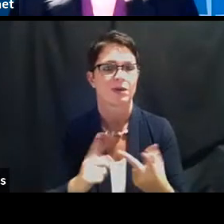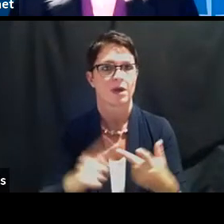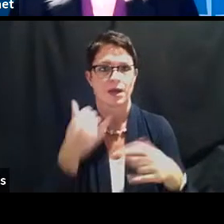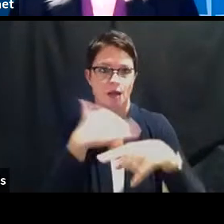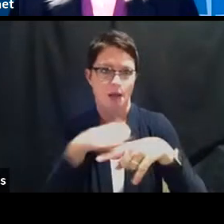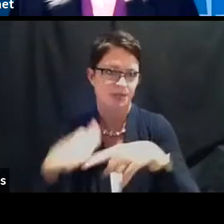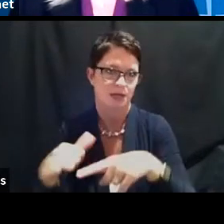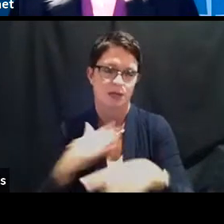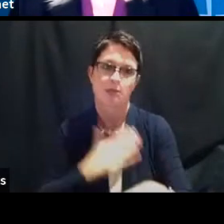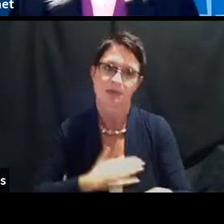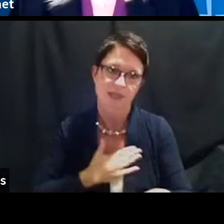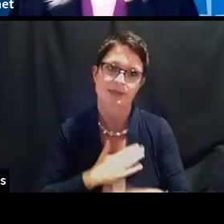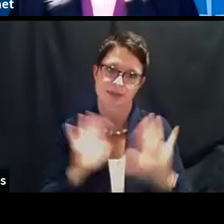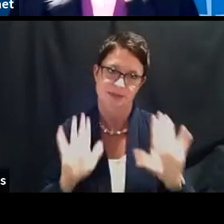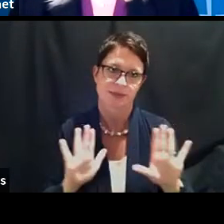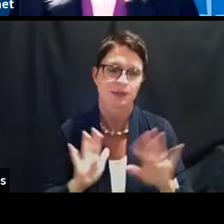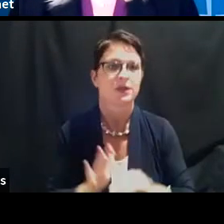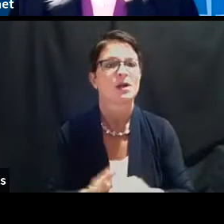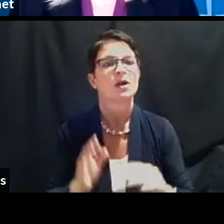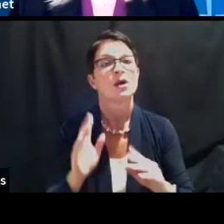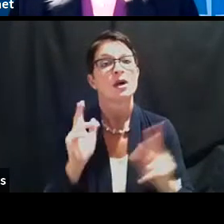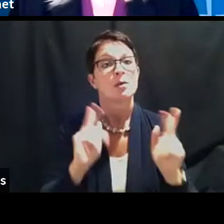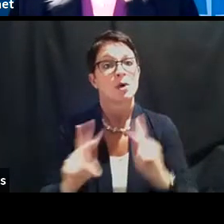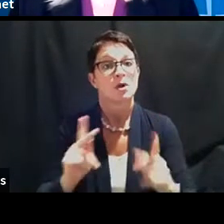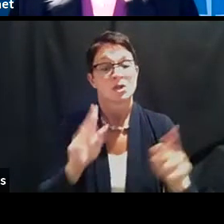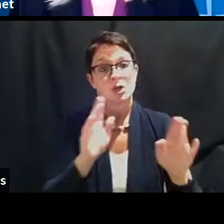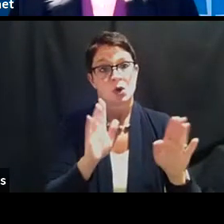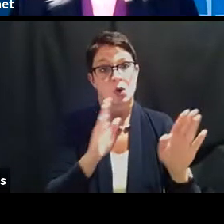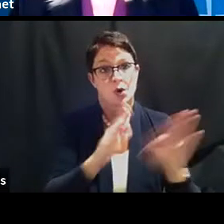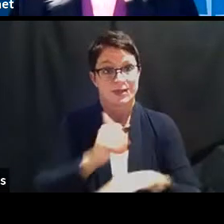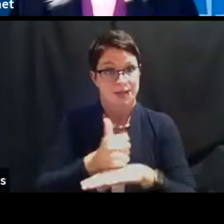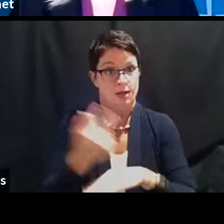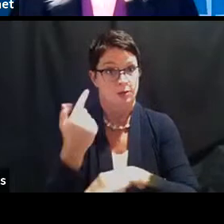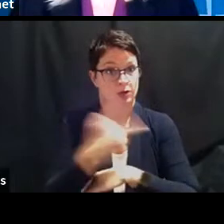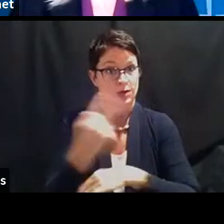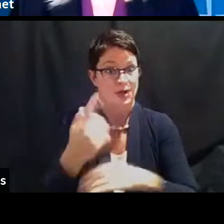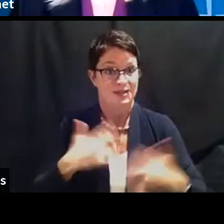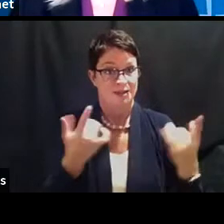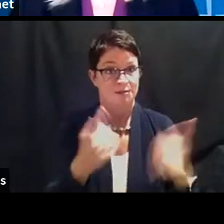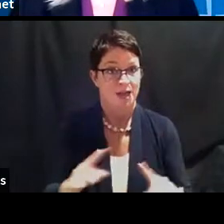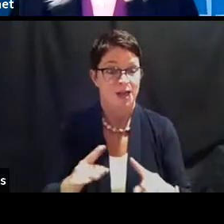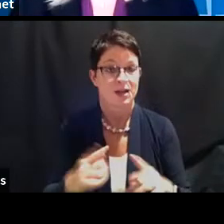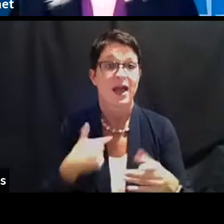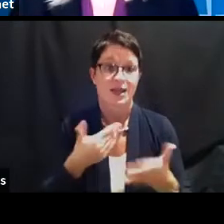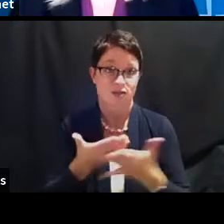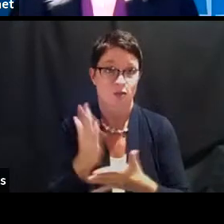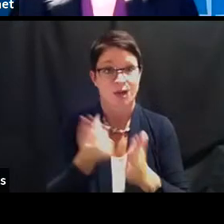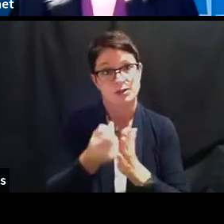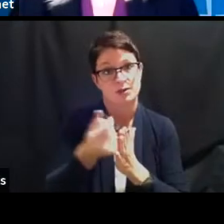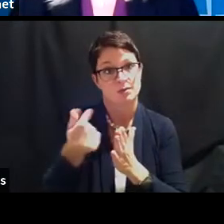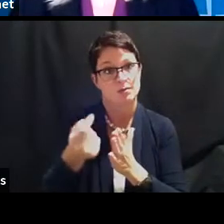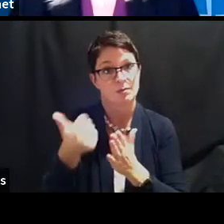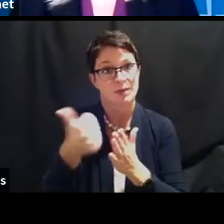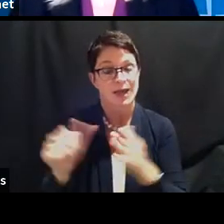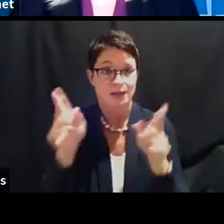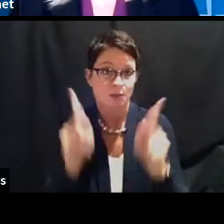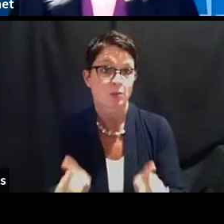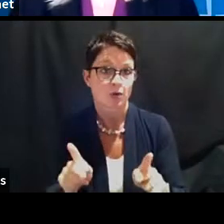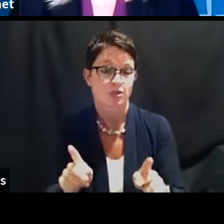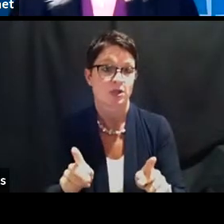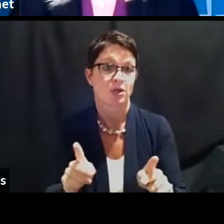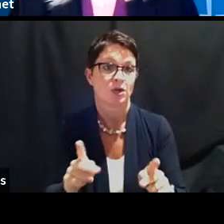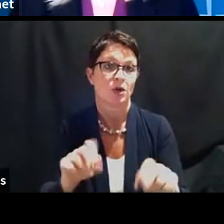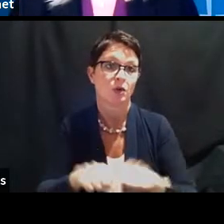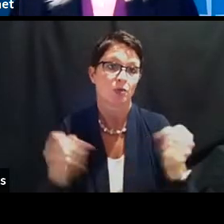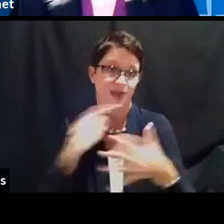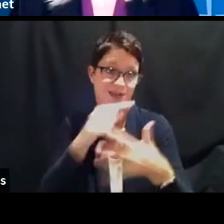obscenity. The event organizer reserves the right to mute or remove any speakers who violate these